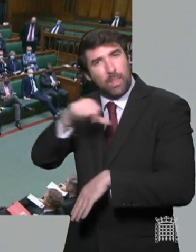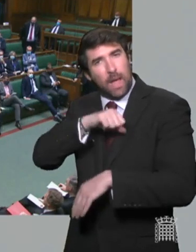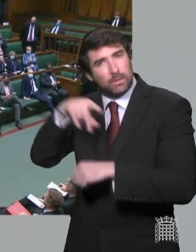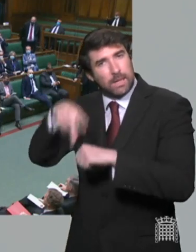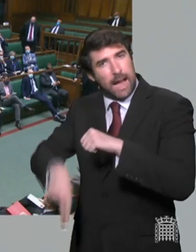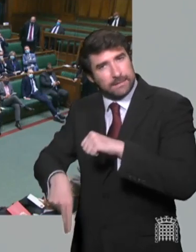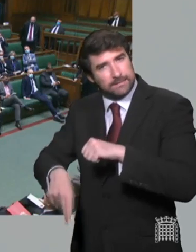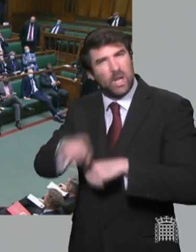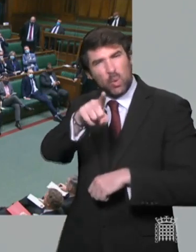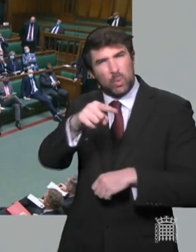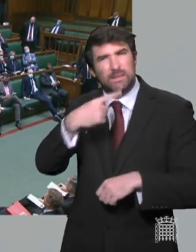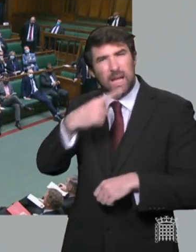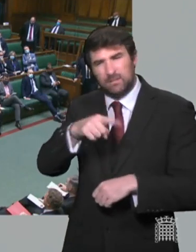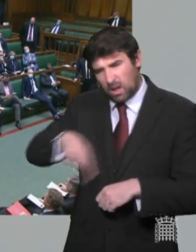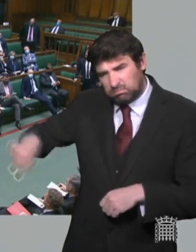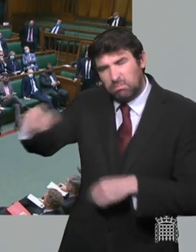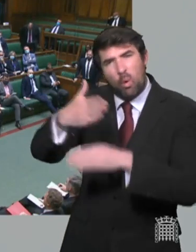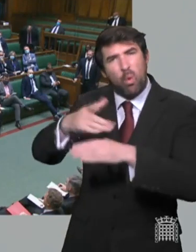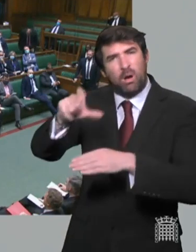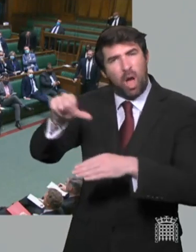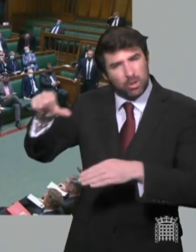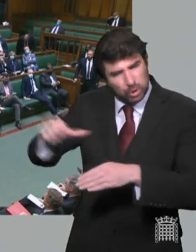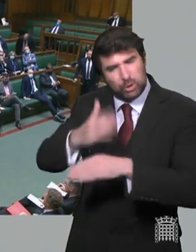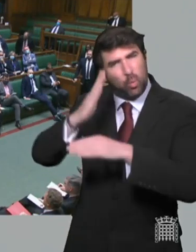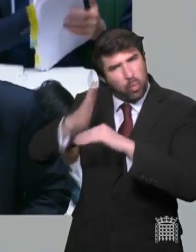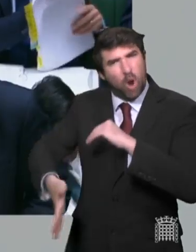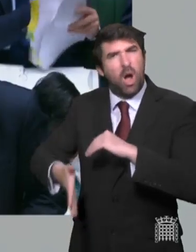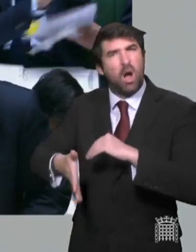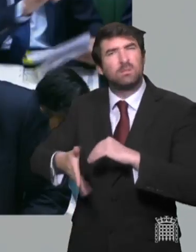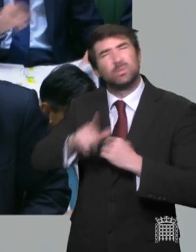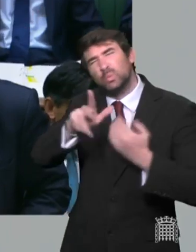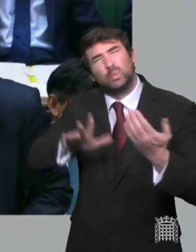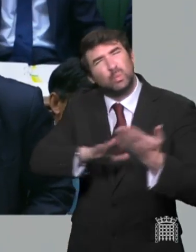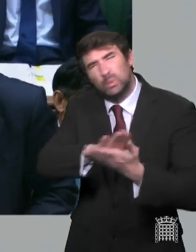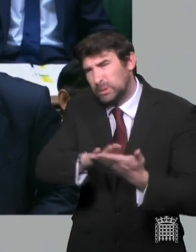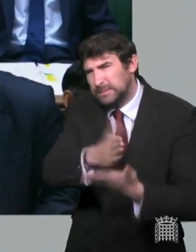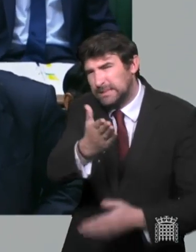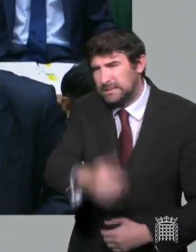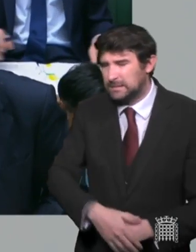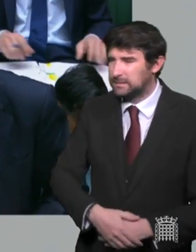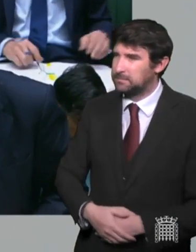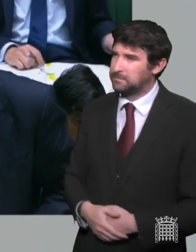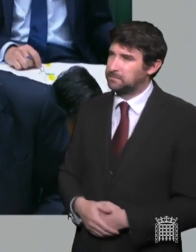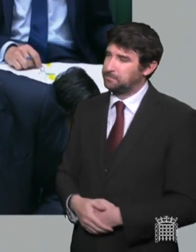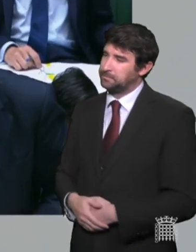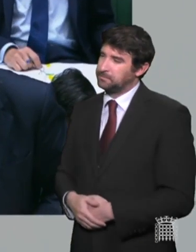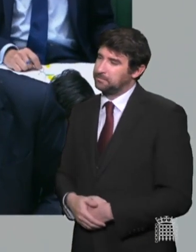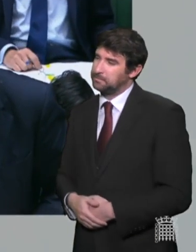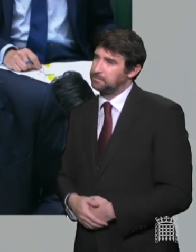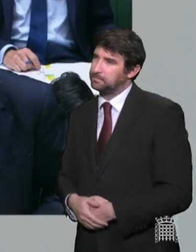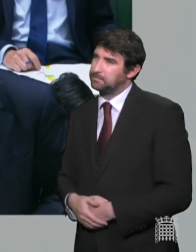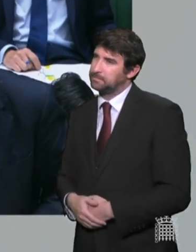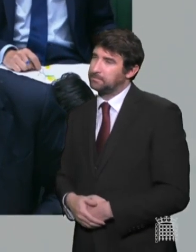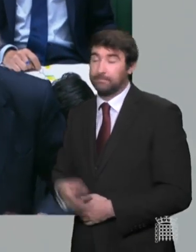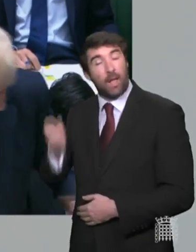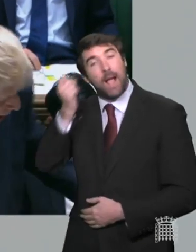Mr. Speaker, I think that everybody sympathises with people who are on low incomes, who we tried to protect